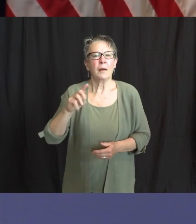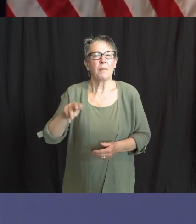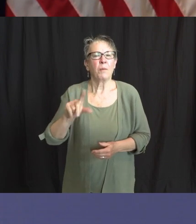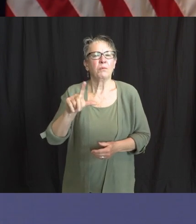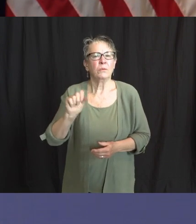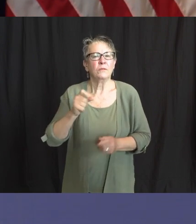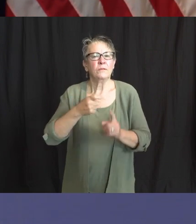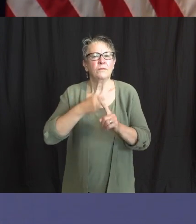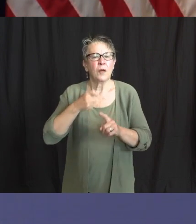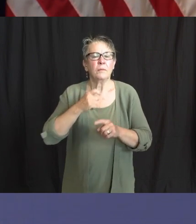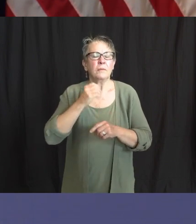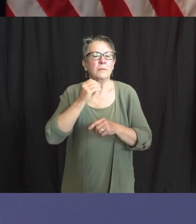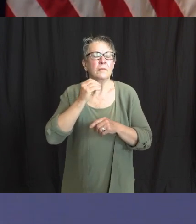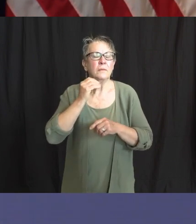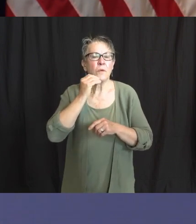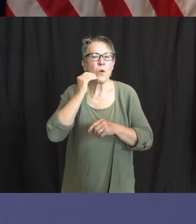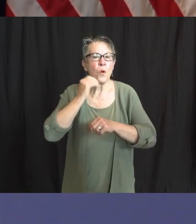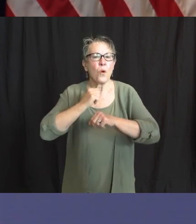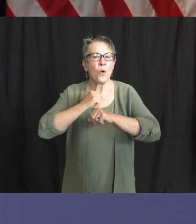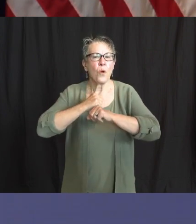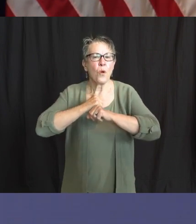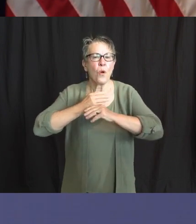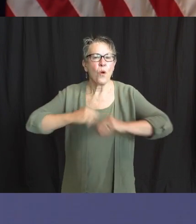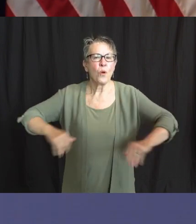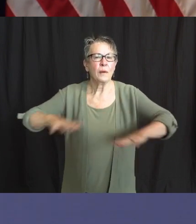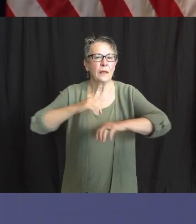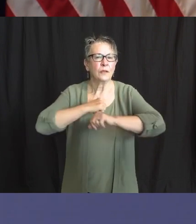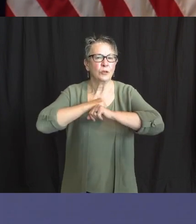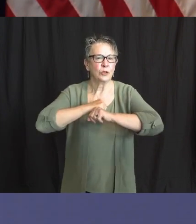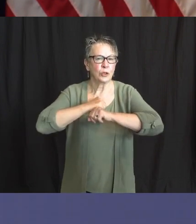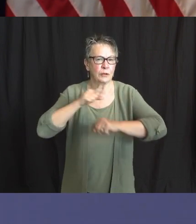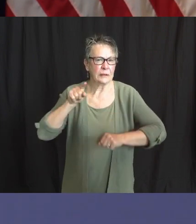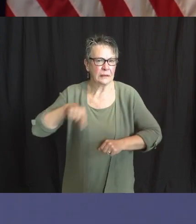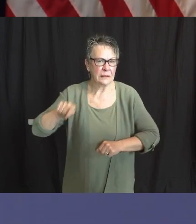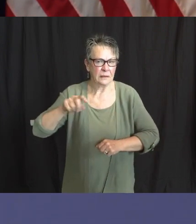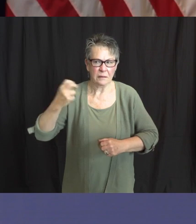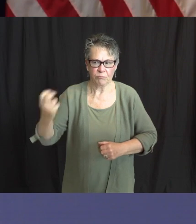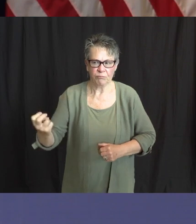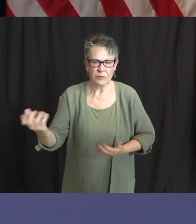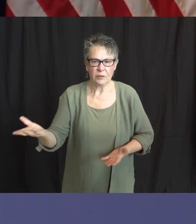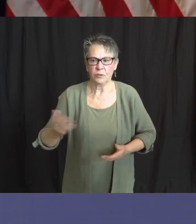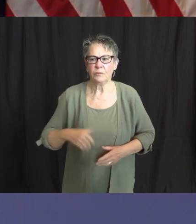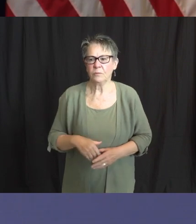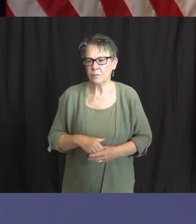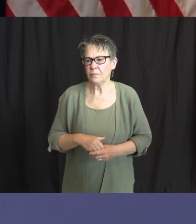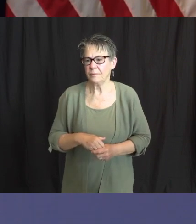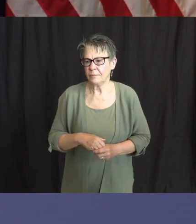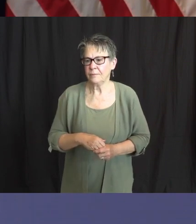from achieving her barber's license, the First Lady of the great state of New Jersey, Tammy Murphy. So thank you for your help.